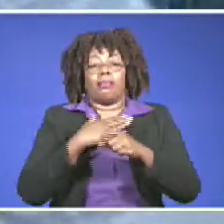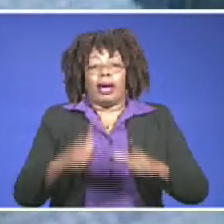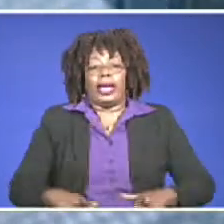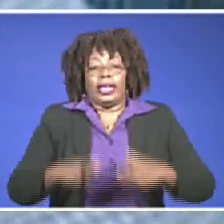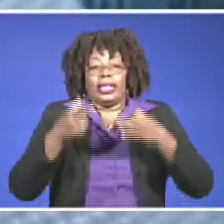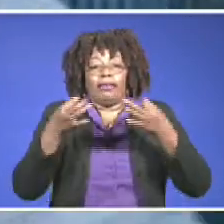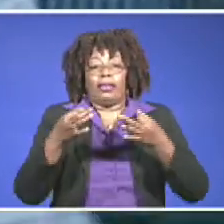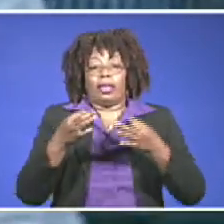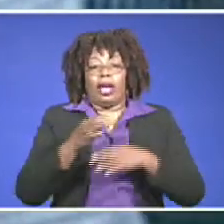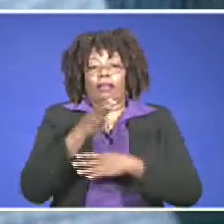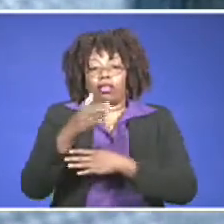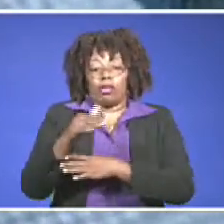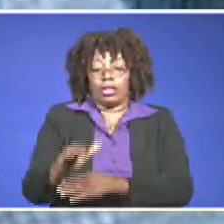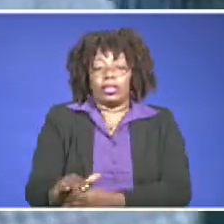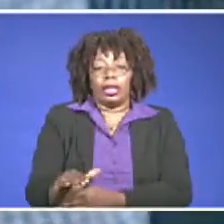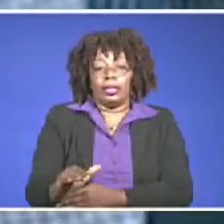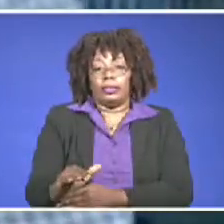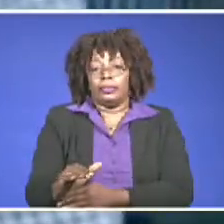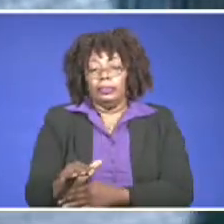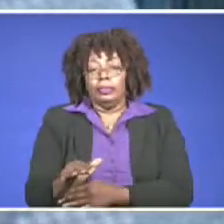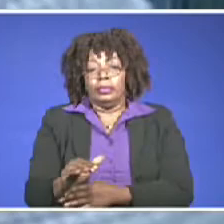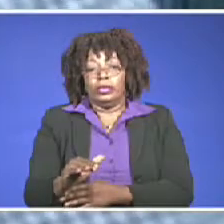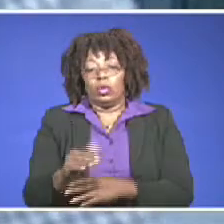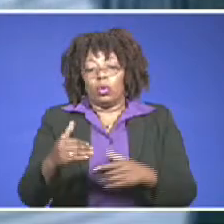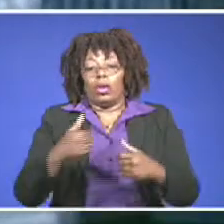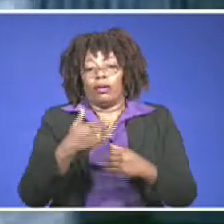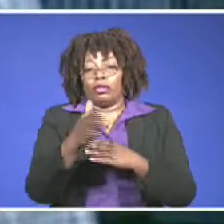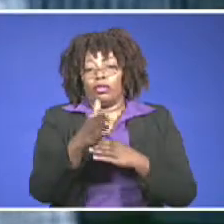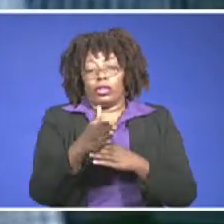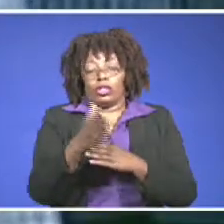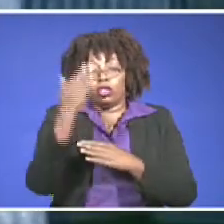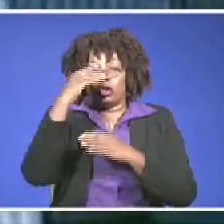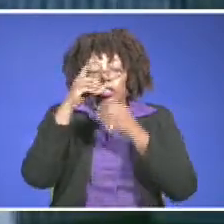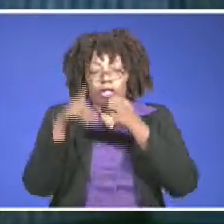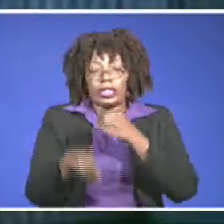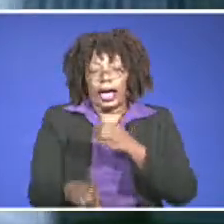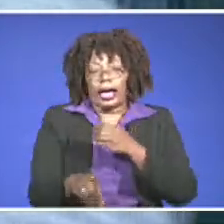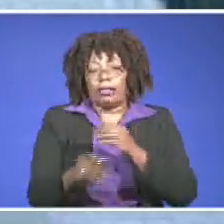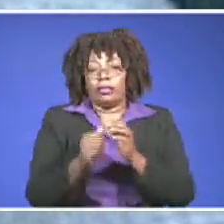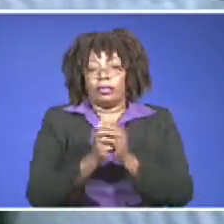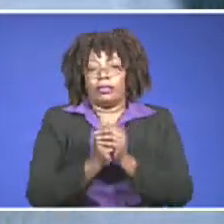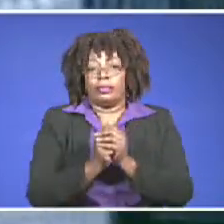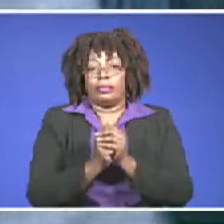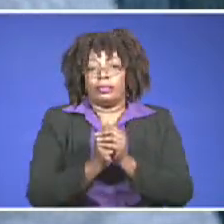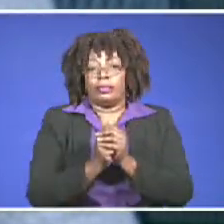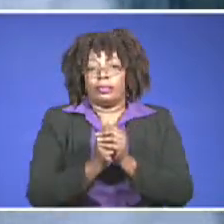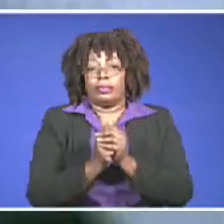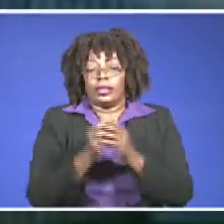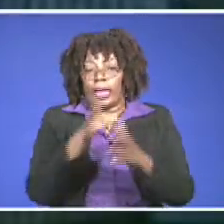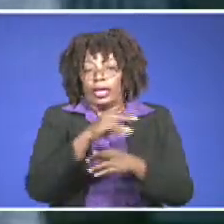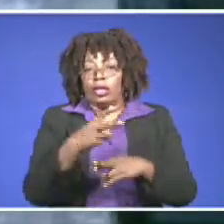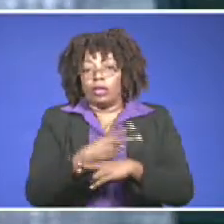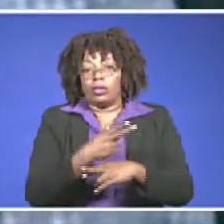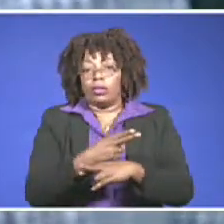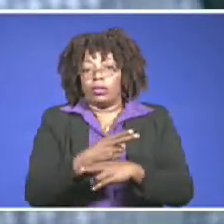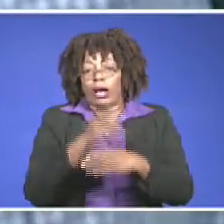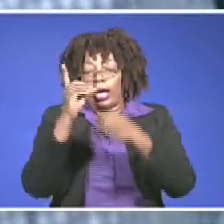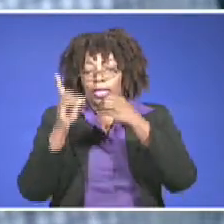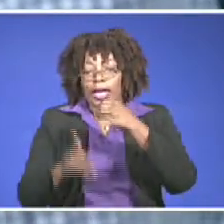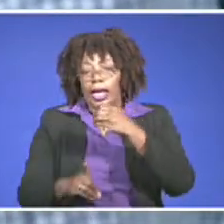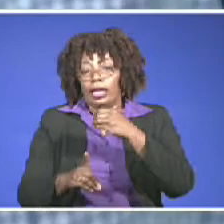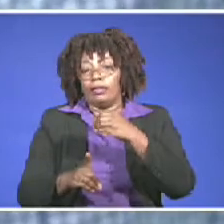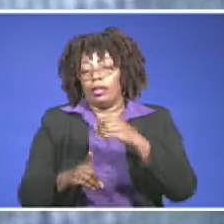I got a grandson. He loved the fish. We know what it is to die. We're out talking with crow and lobster. I dive